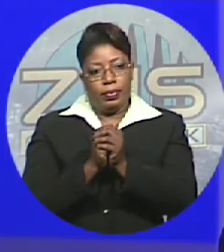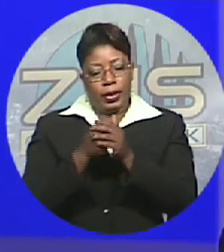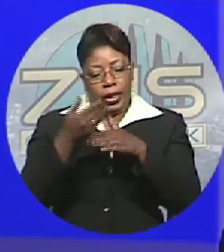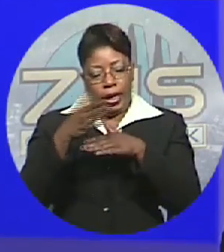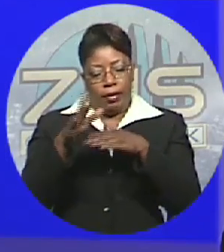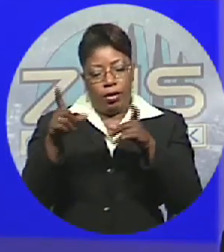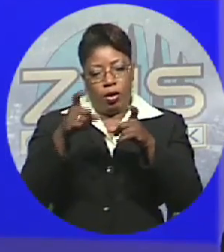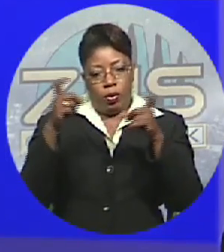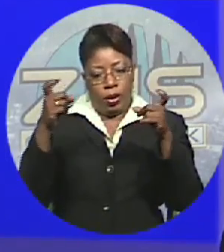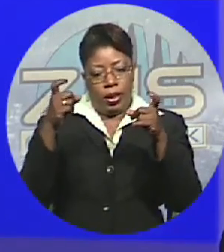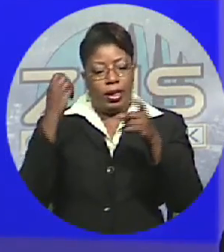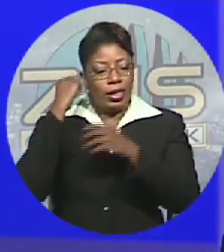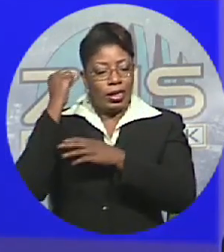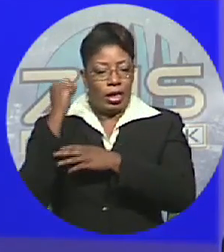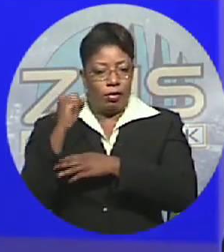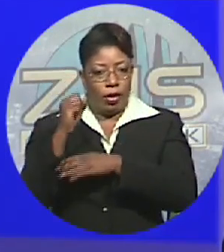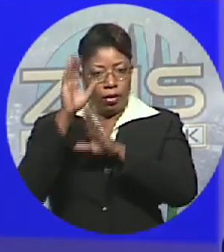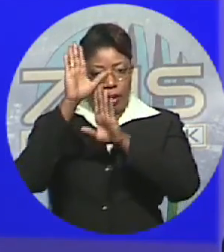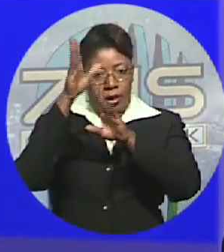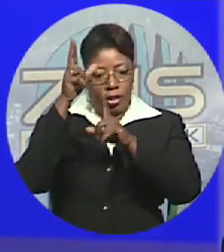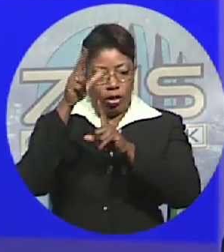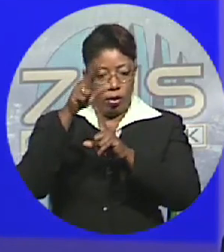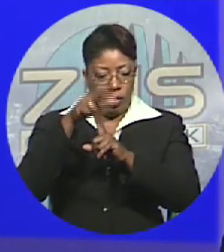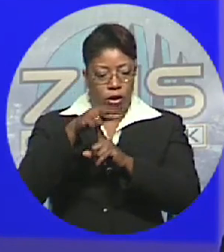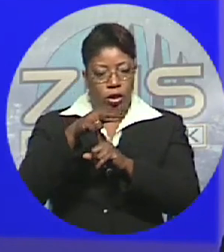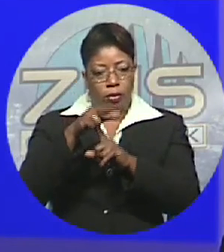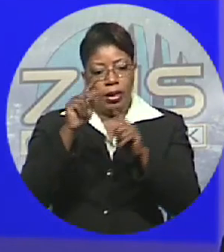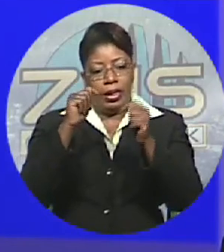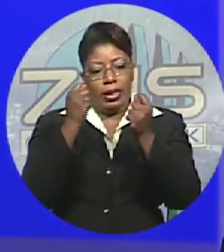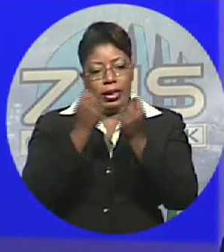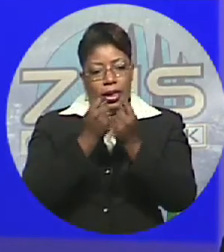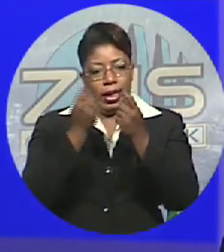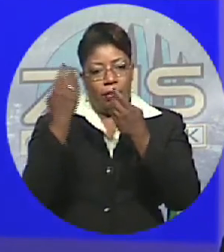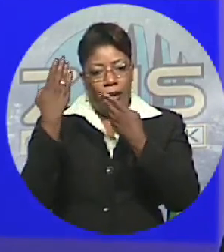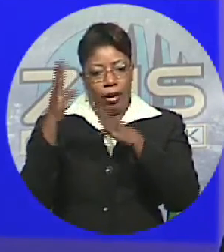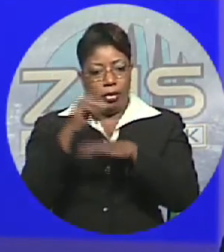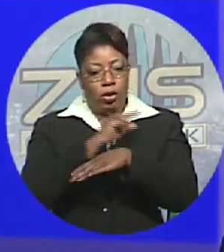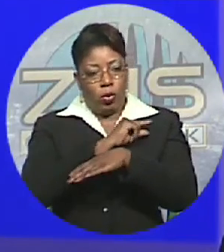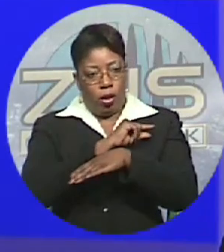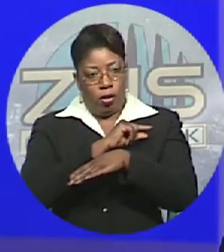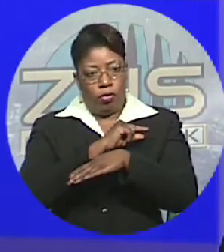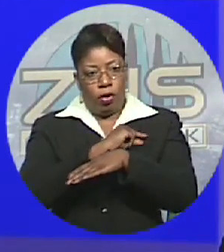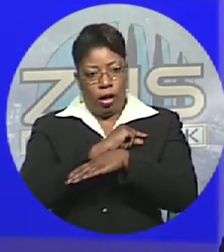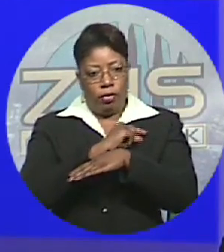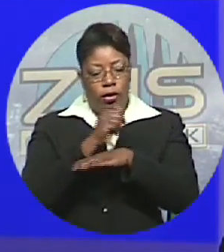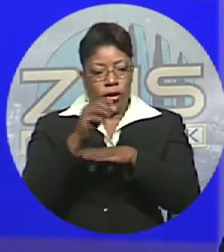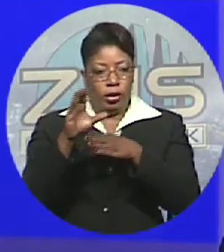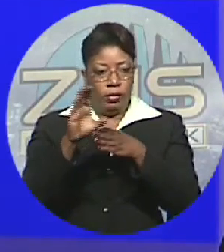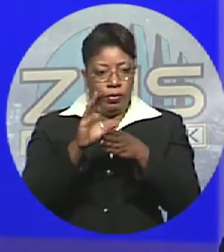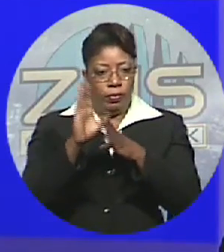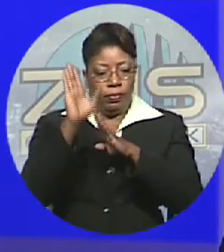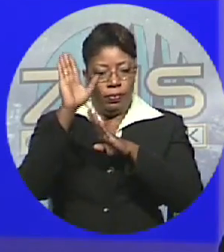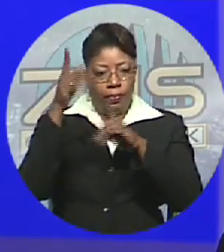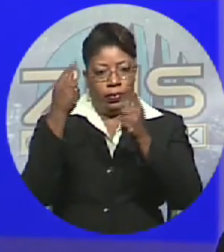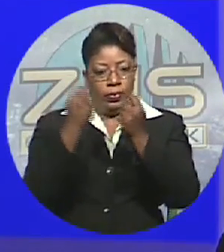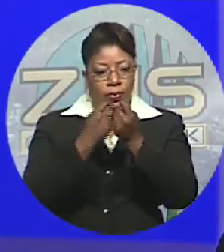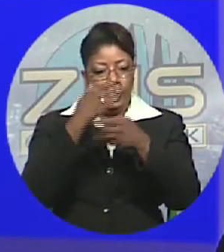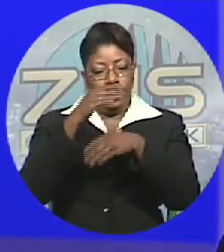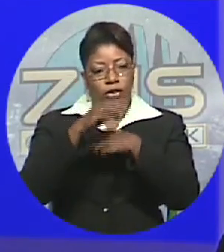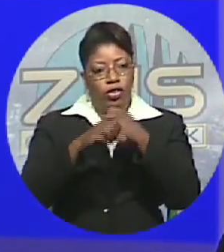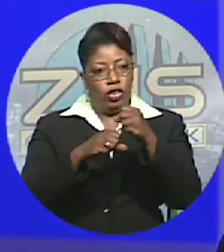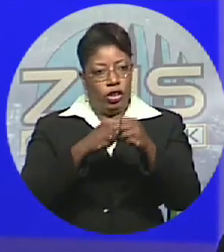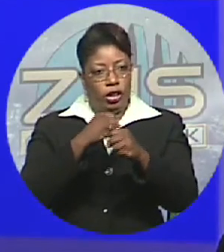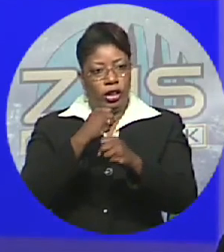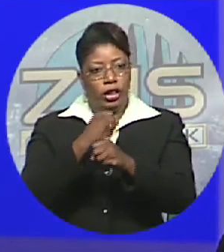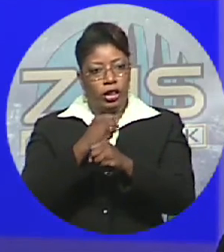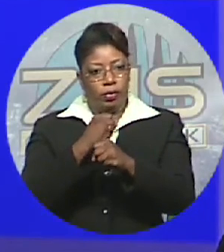After winning silver at the Caribbean Basketball Championships, Team Bahamas has qualified for the Central Basket Tournament next year. And